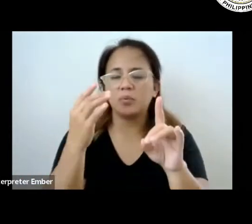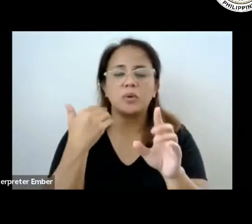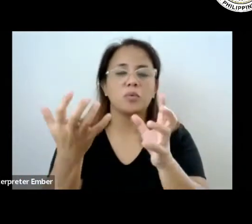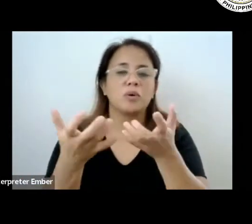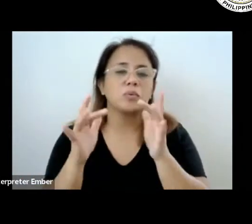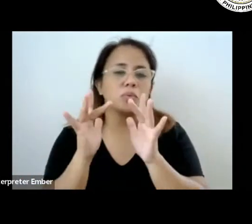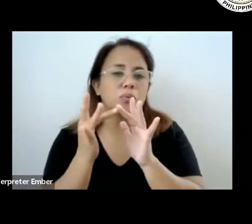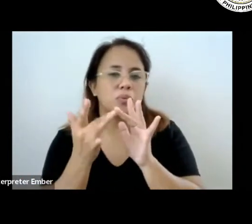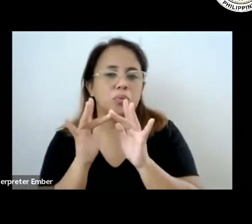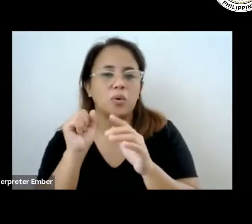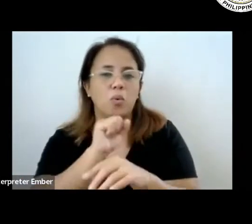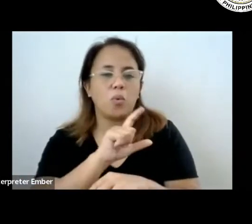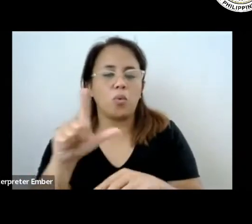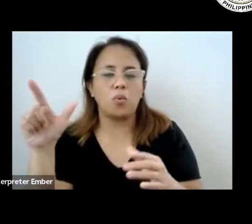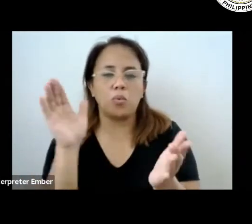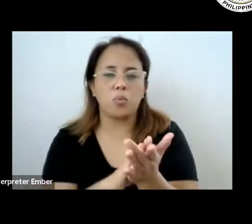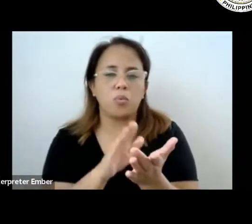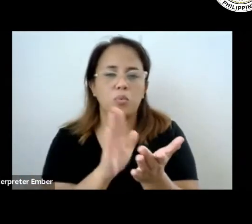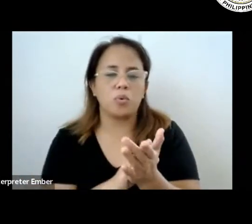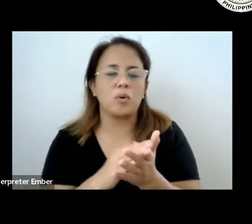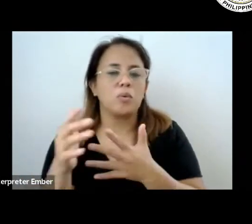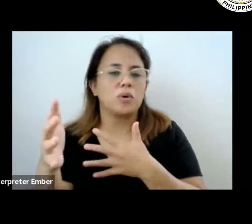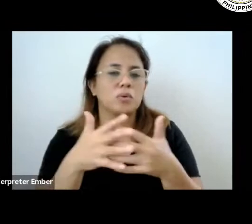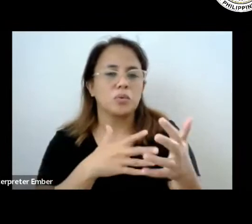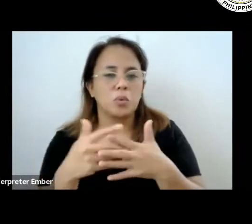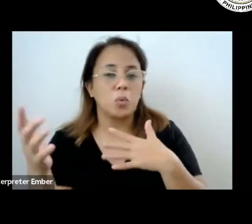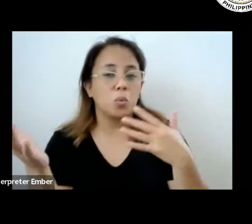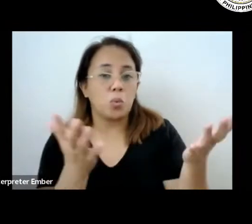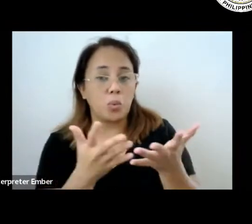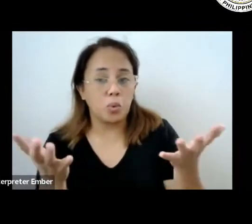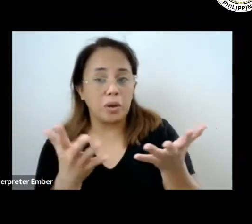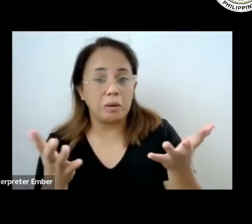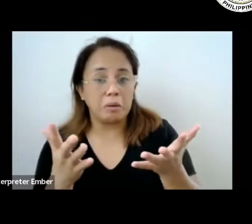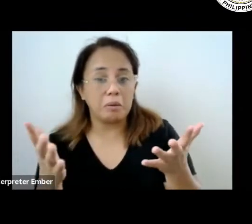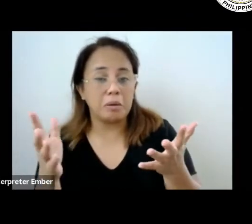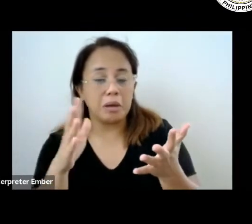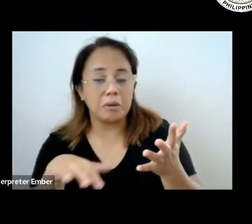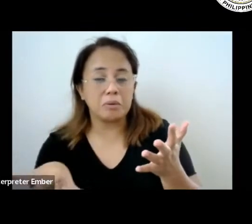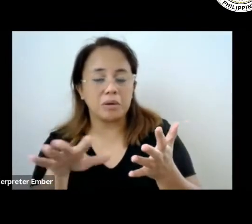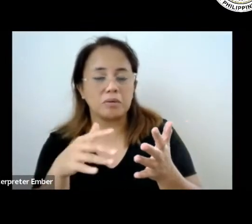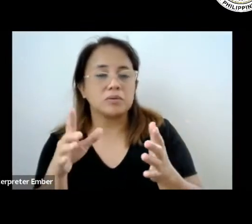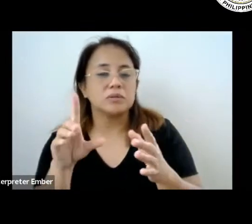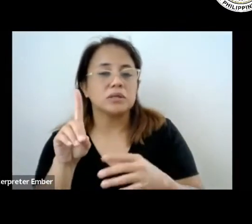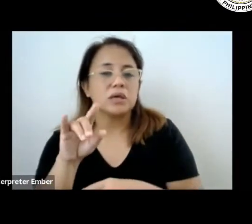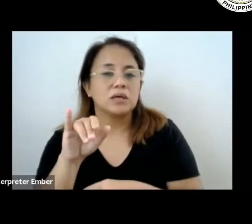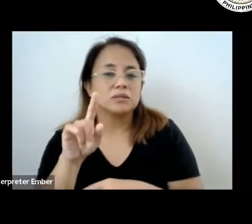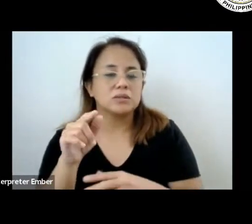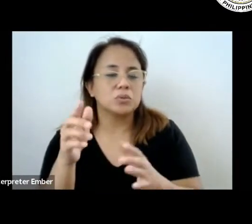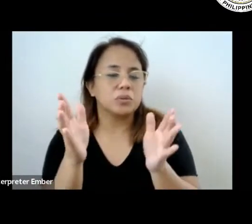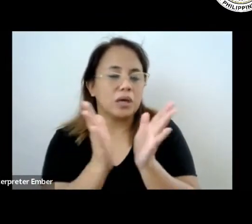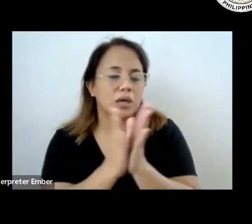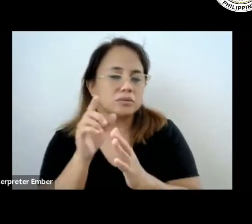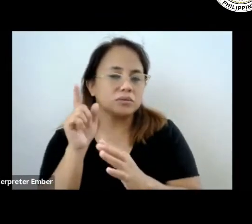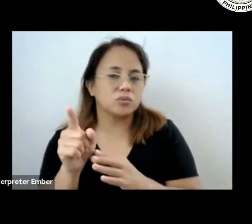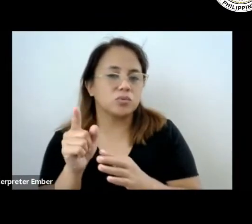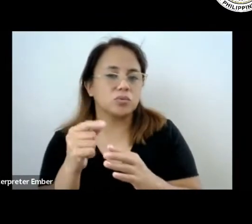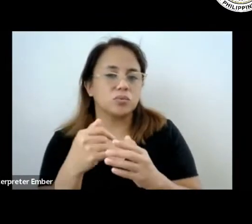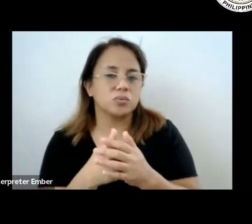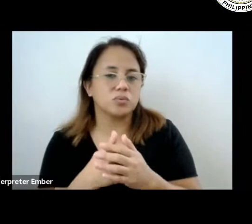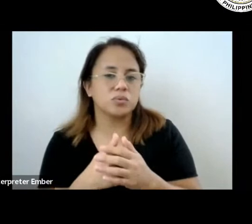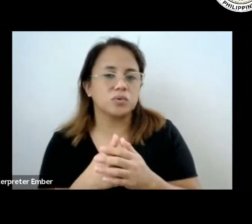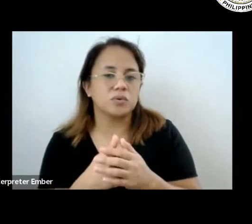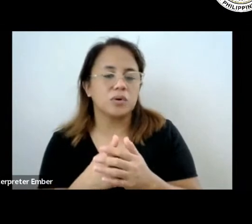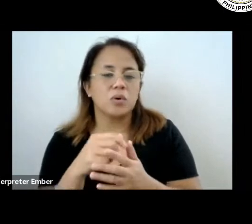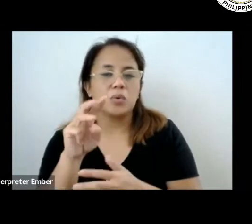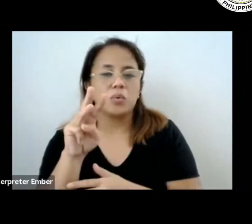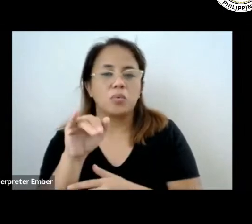connectivity in all our schools, regardless of where they are, we were asking the ICT to forego their Wi-Fi